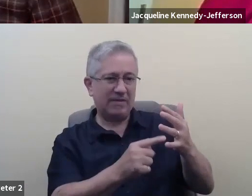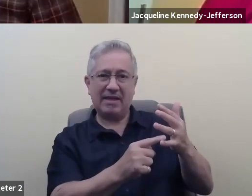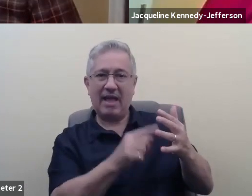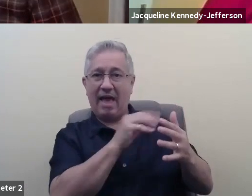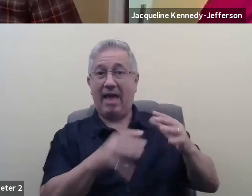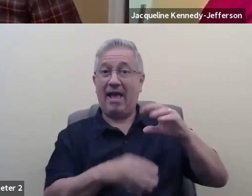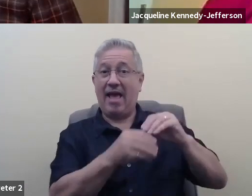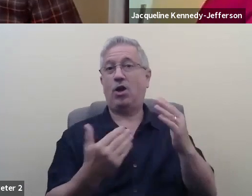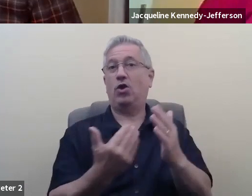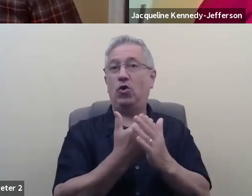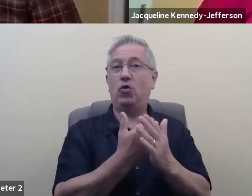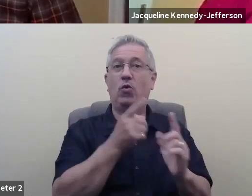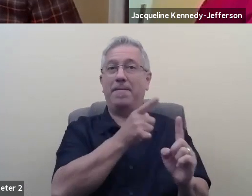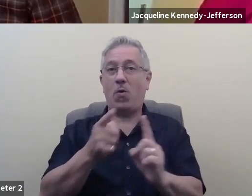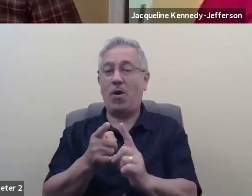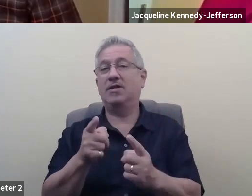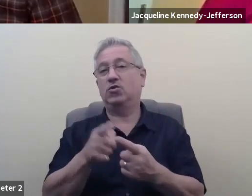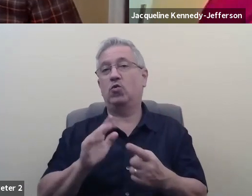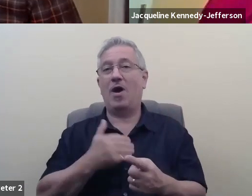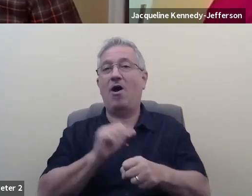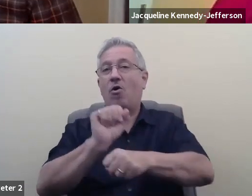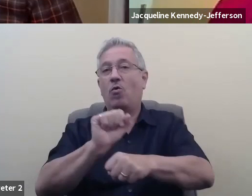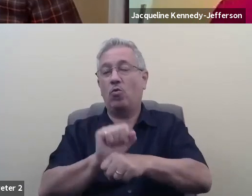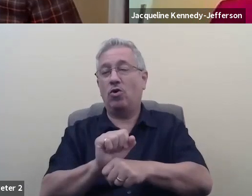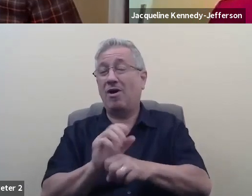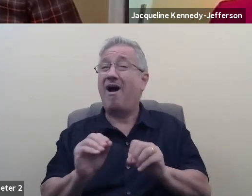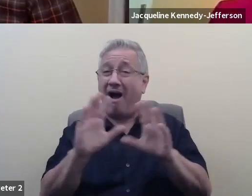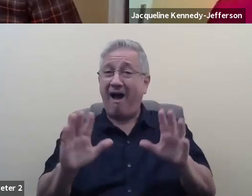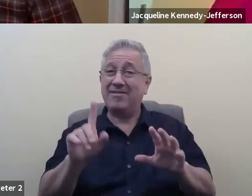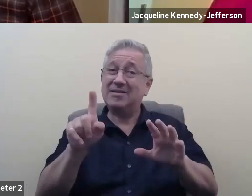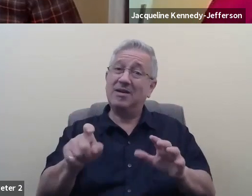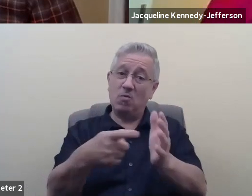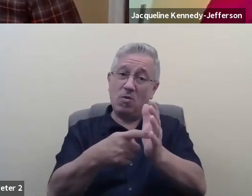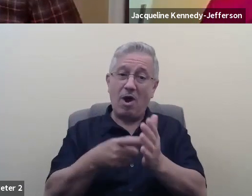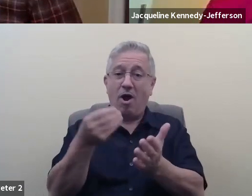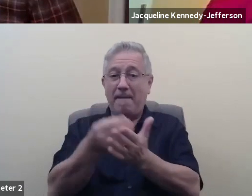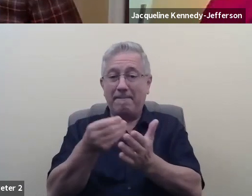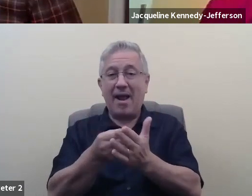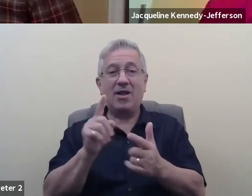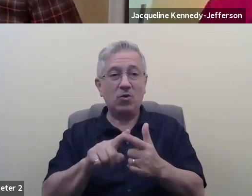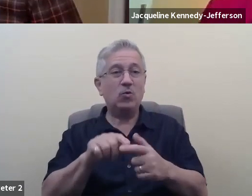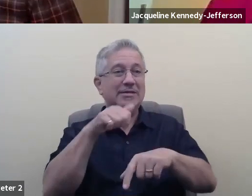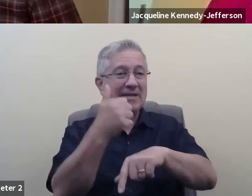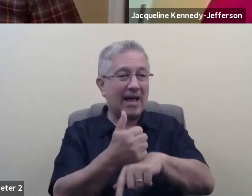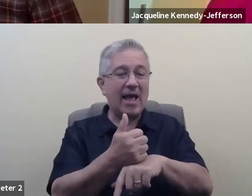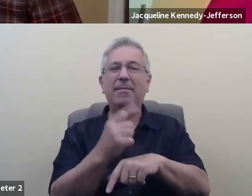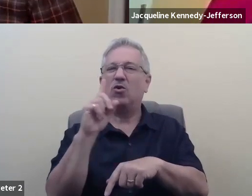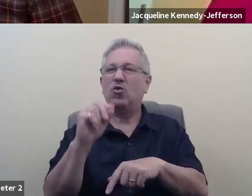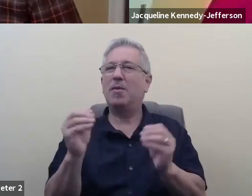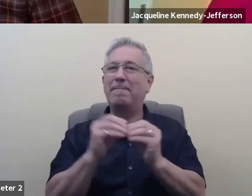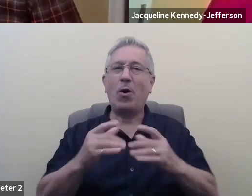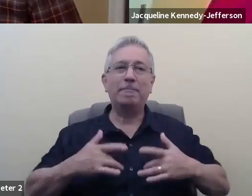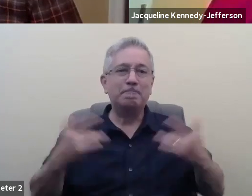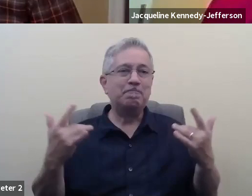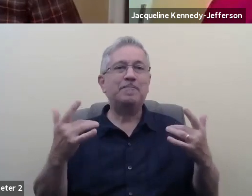commitment to our DNI effort. It does take money to move these efforts and move within our communities and do the things that we